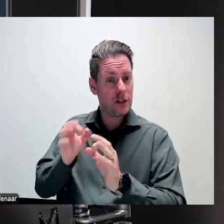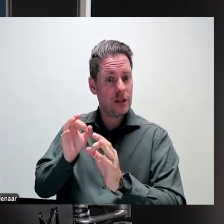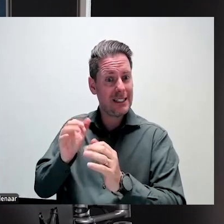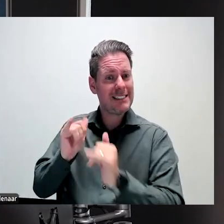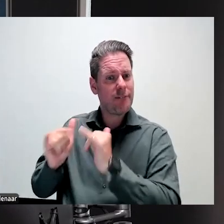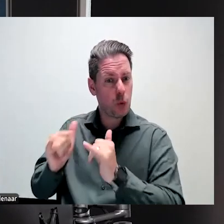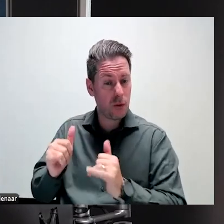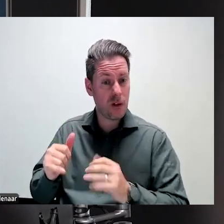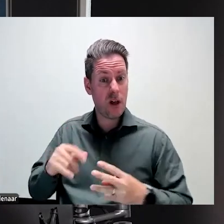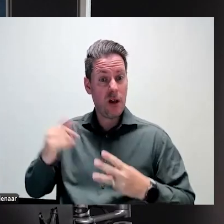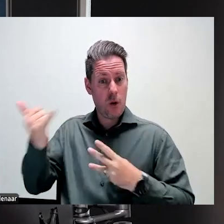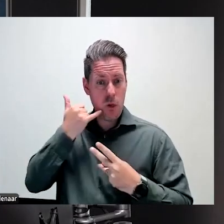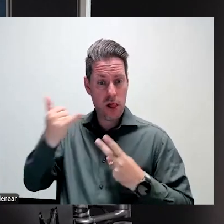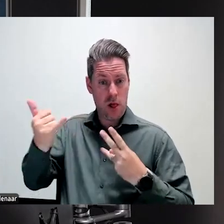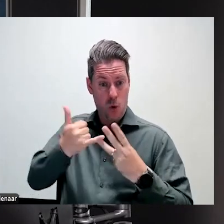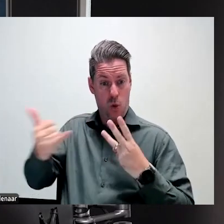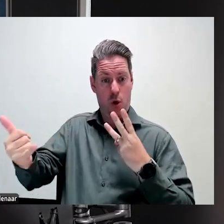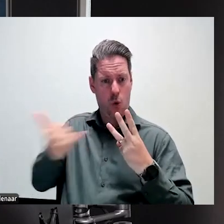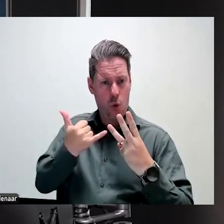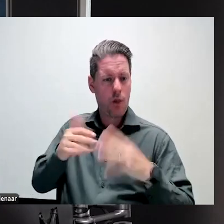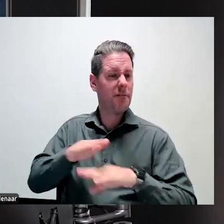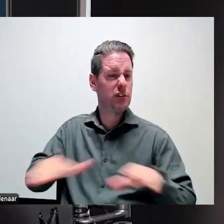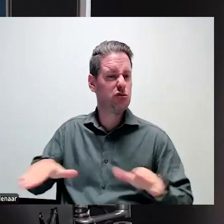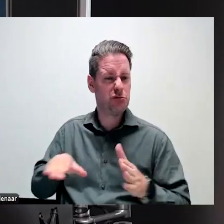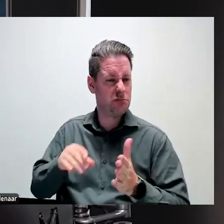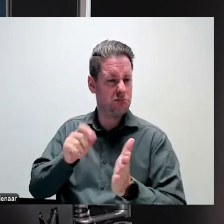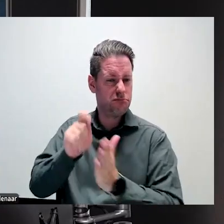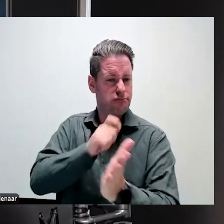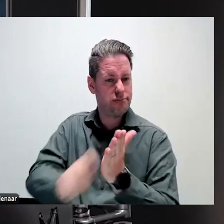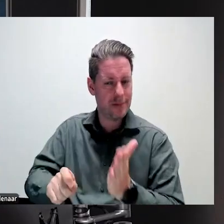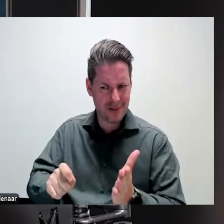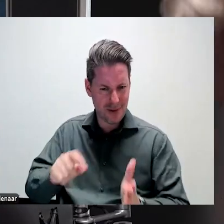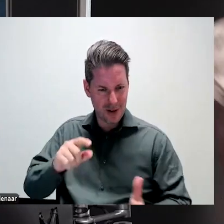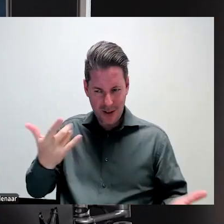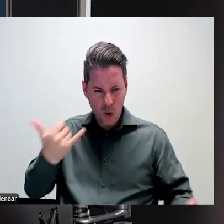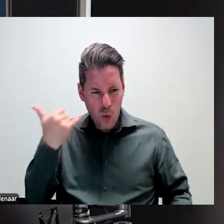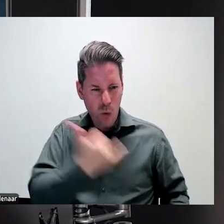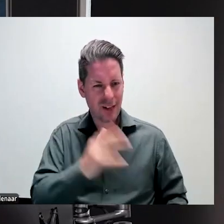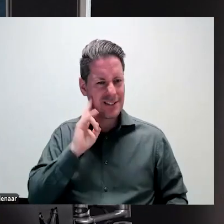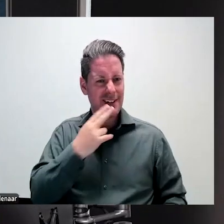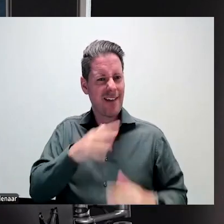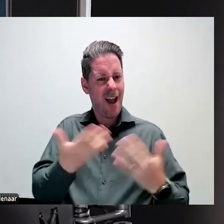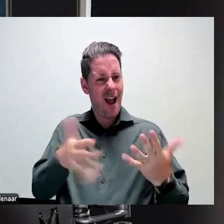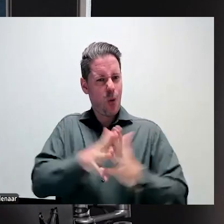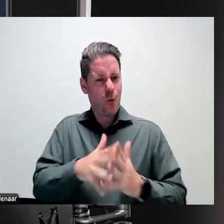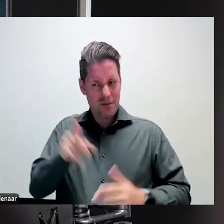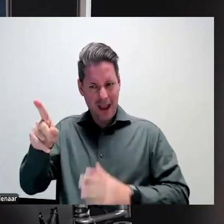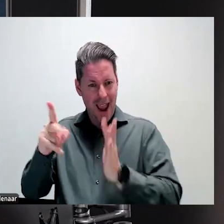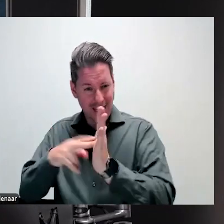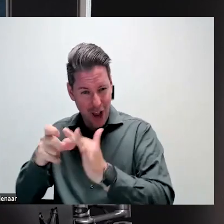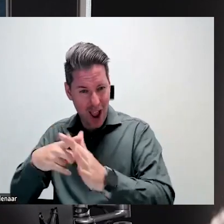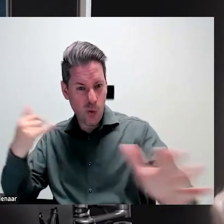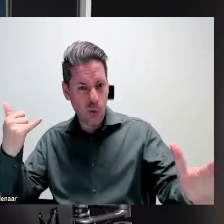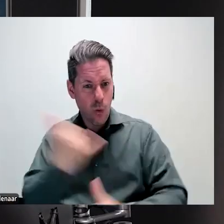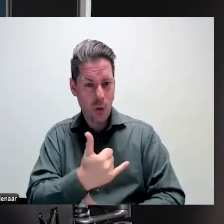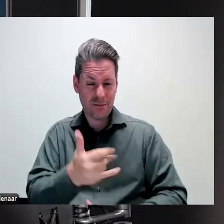But you can't call a deaf person. And they're still calling deaf people. And so that's an automatic barrier that is set in place by